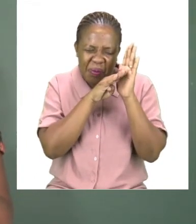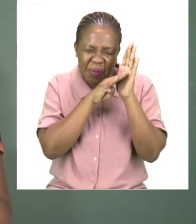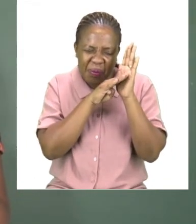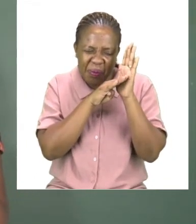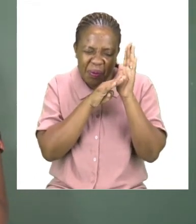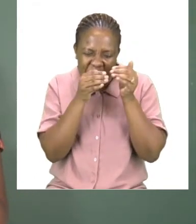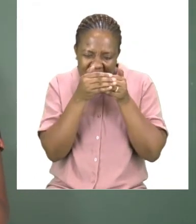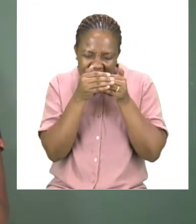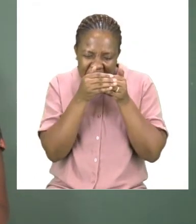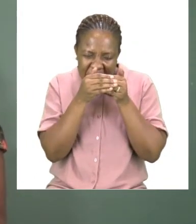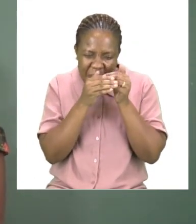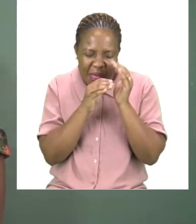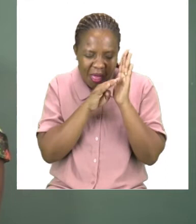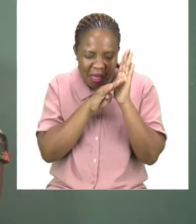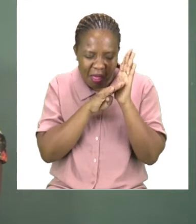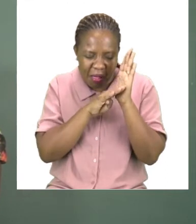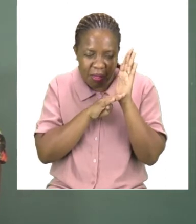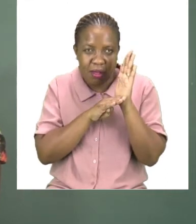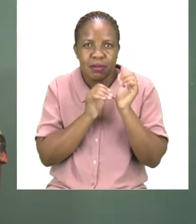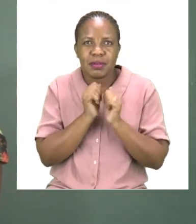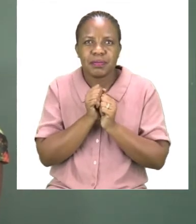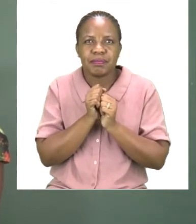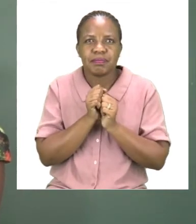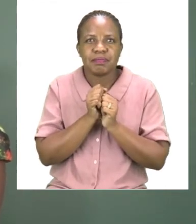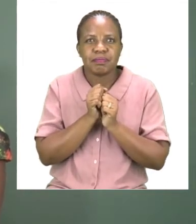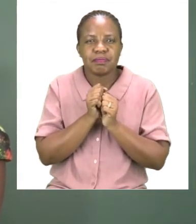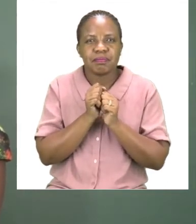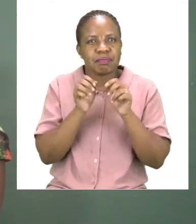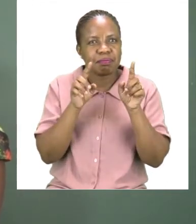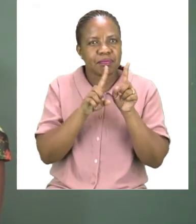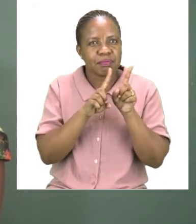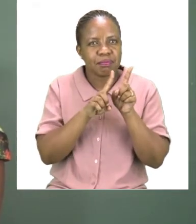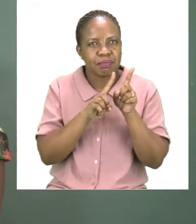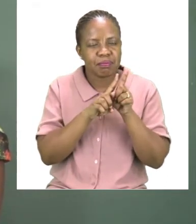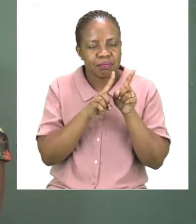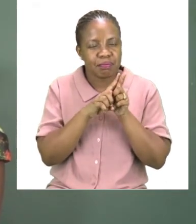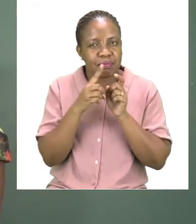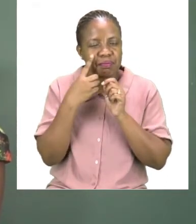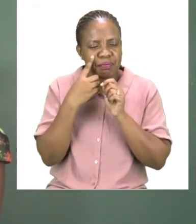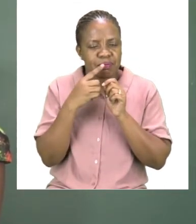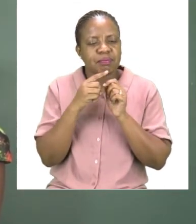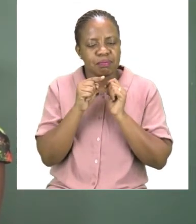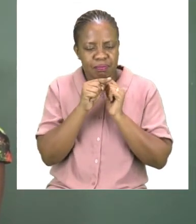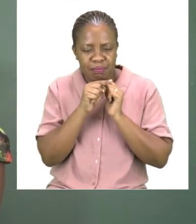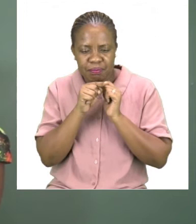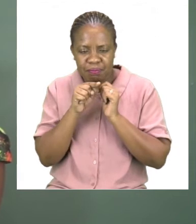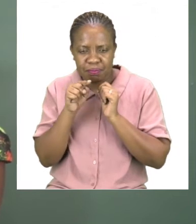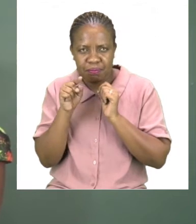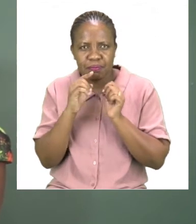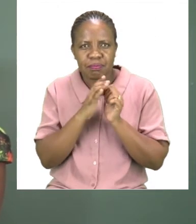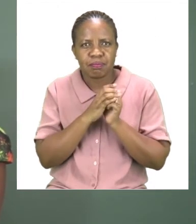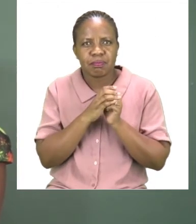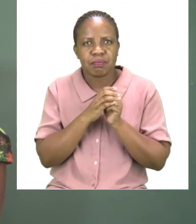this one the water has been drunk almost all the way down and we are at this line